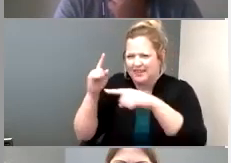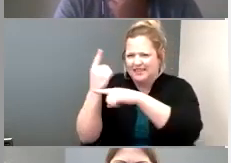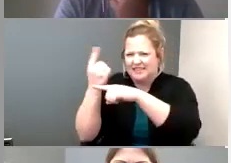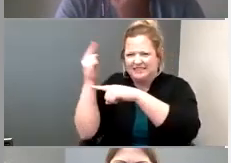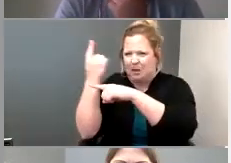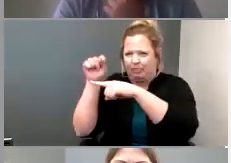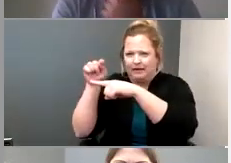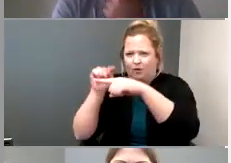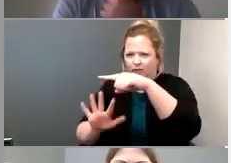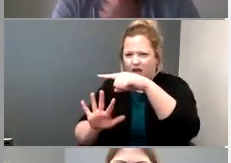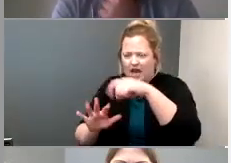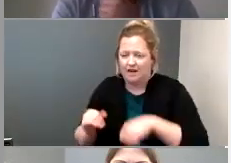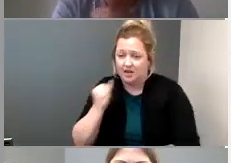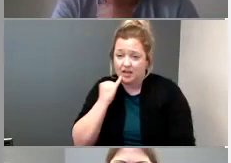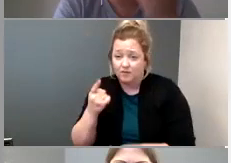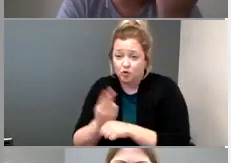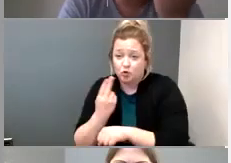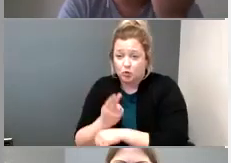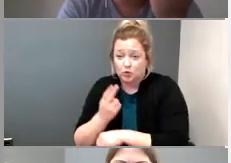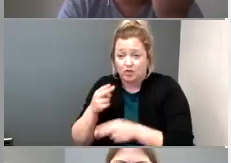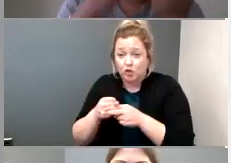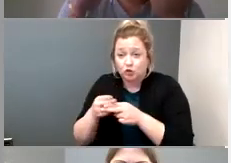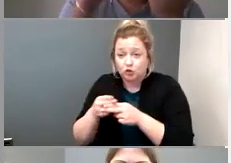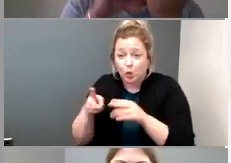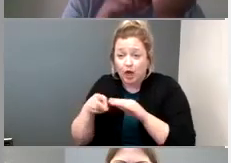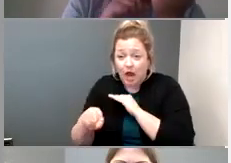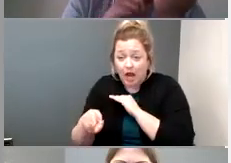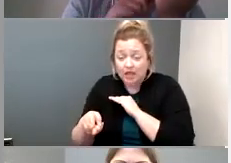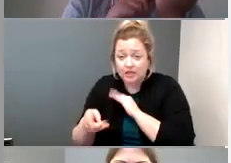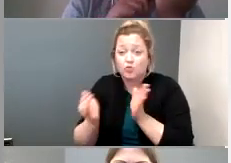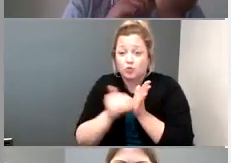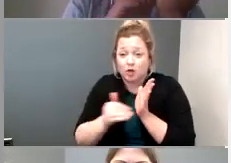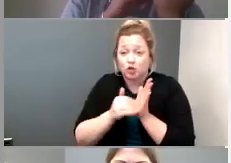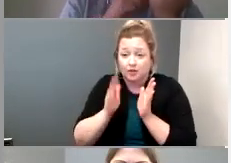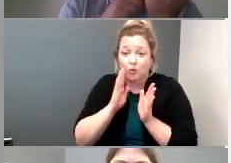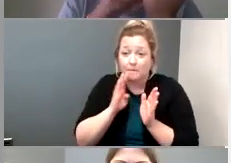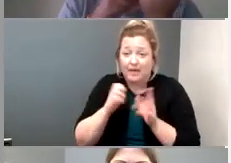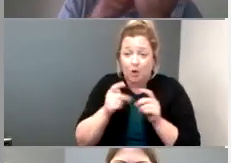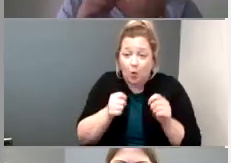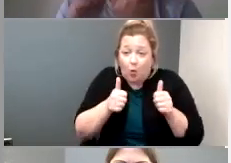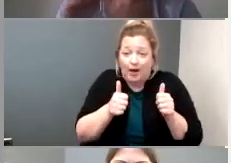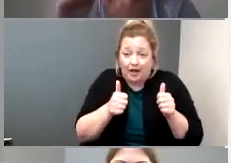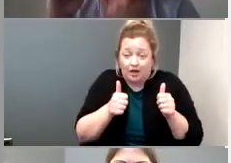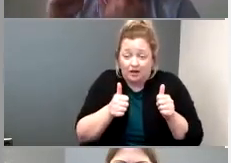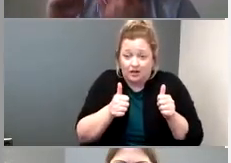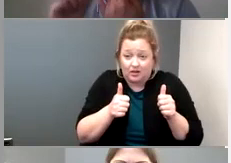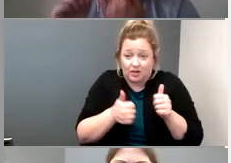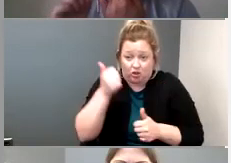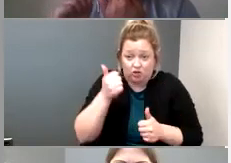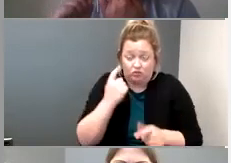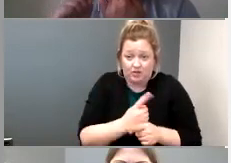right? Yes, if you use that shortcut, then recursive is quicker, but that fails the purpose of your